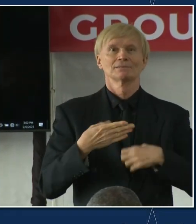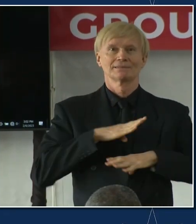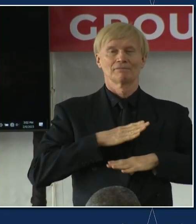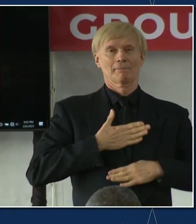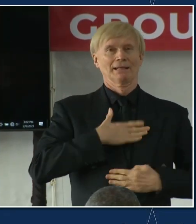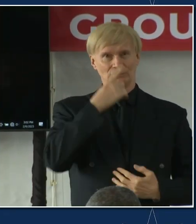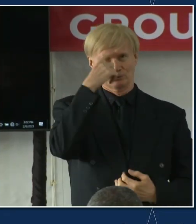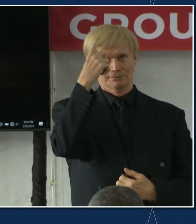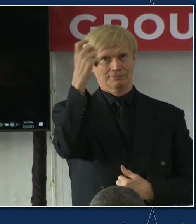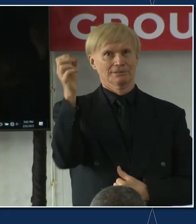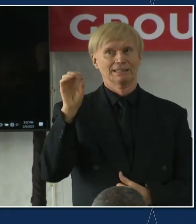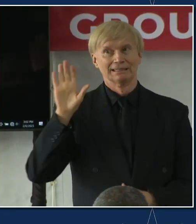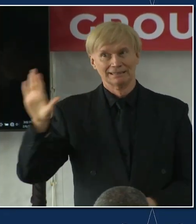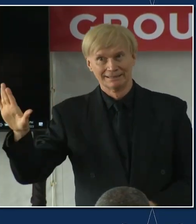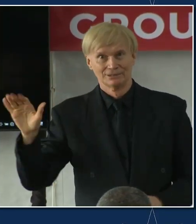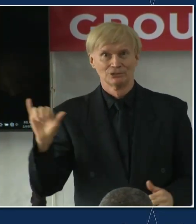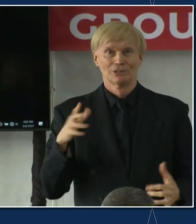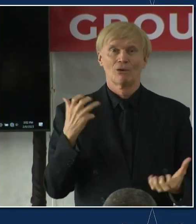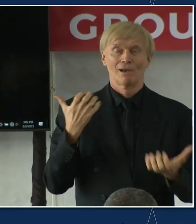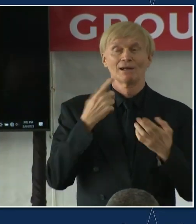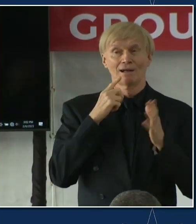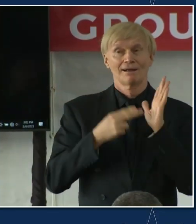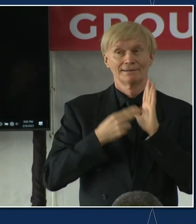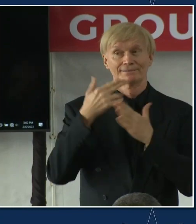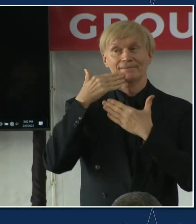sincerely want to thank you, bro.